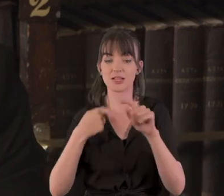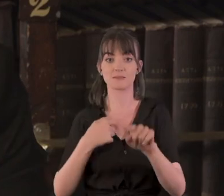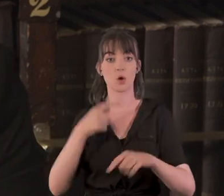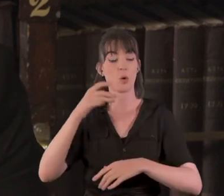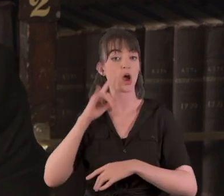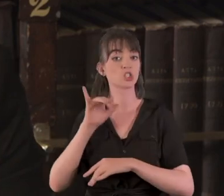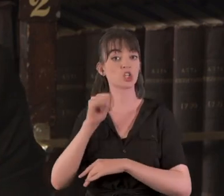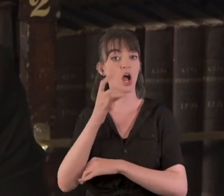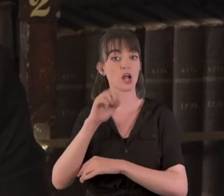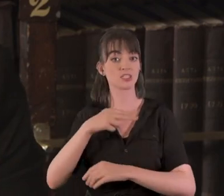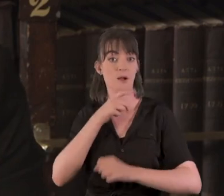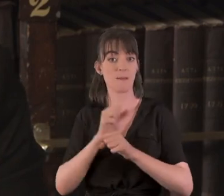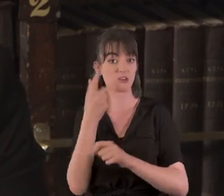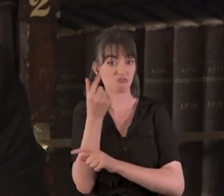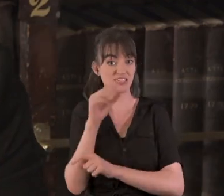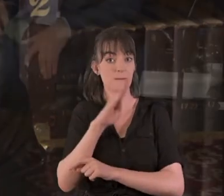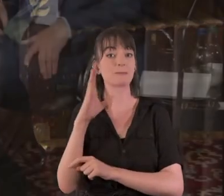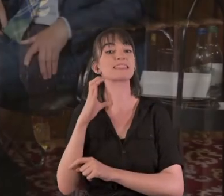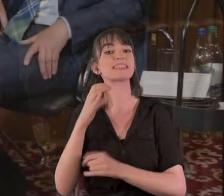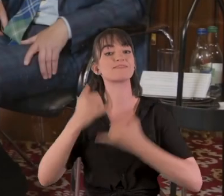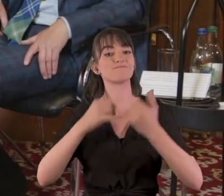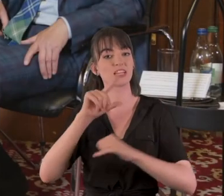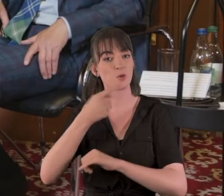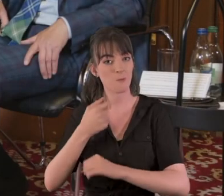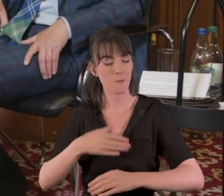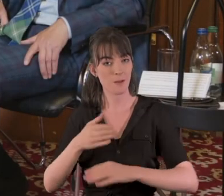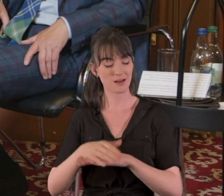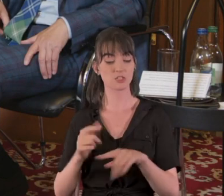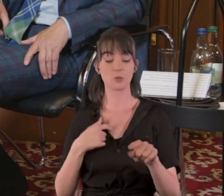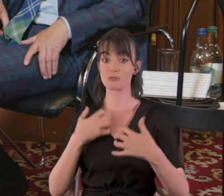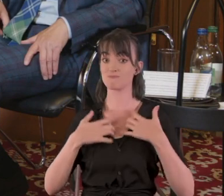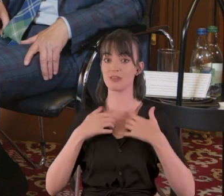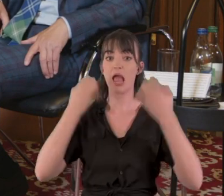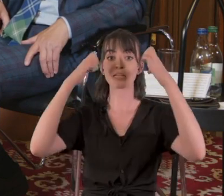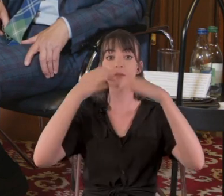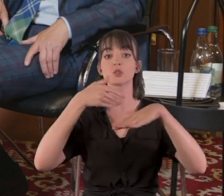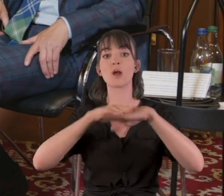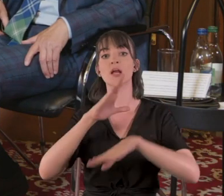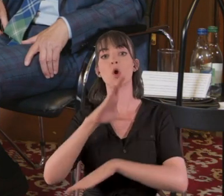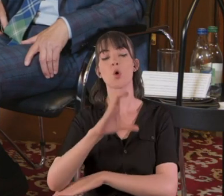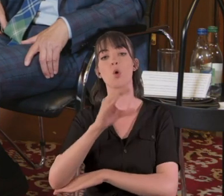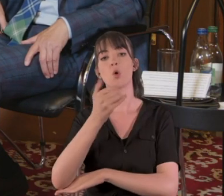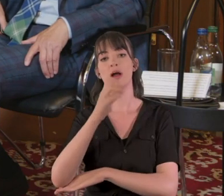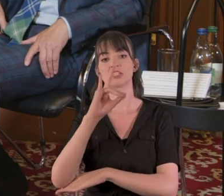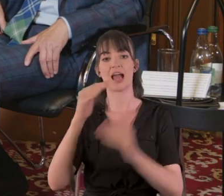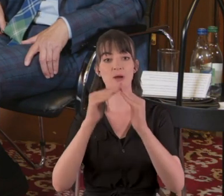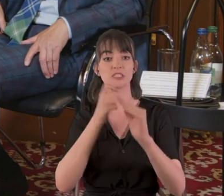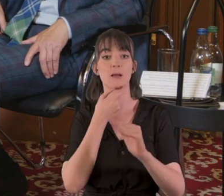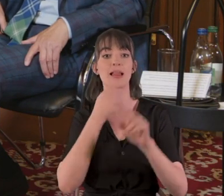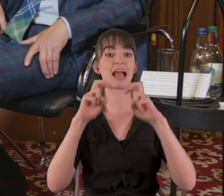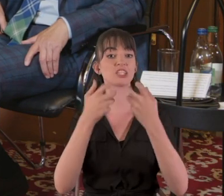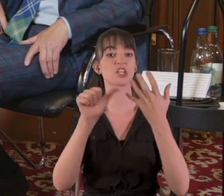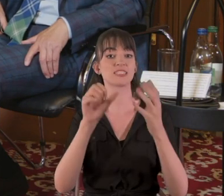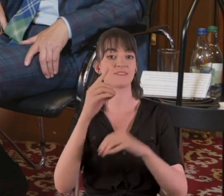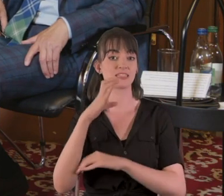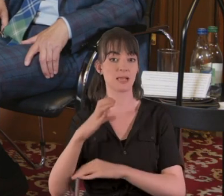BBC's Year 21 podcast. That exhibition will open in the Coach House in Dublin Castle on the 6th of December and